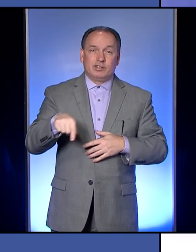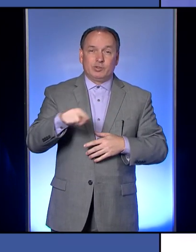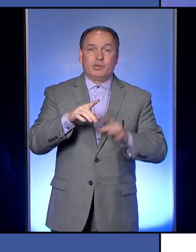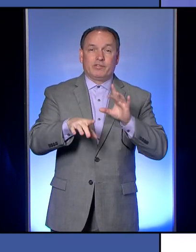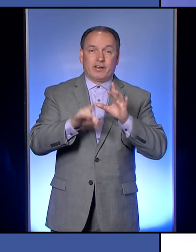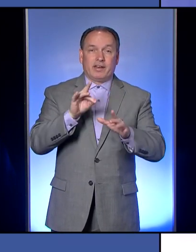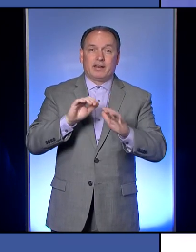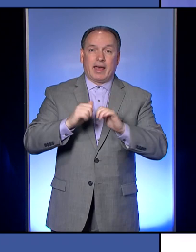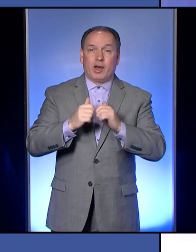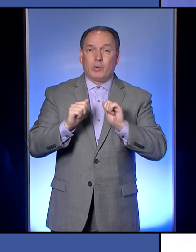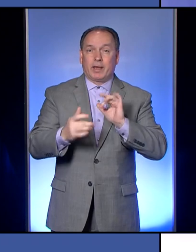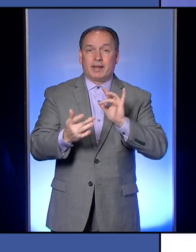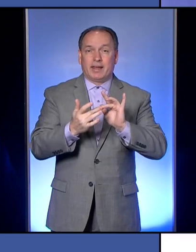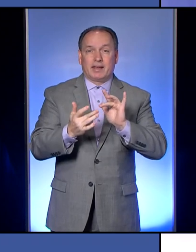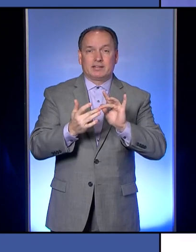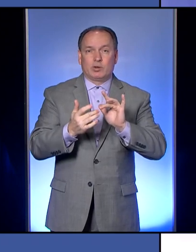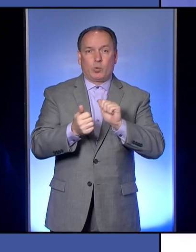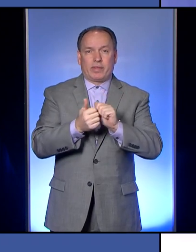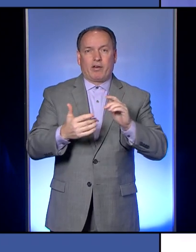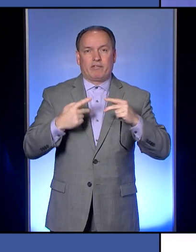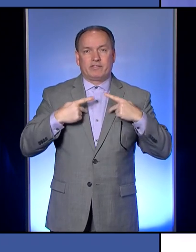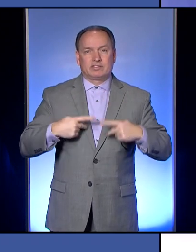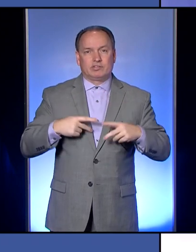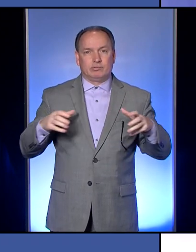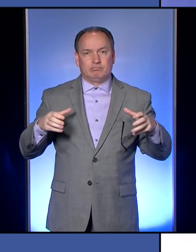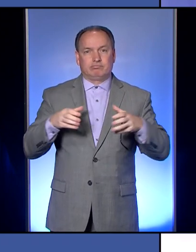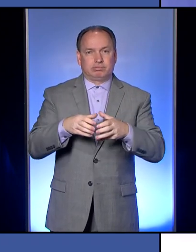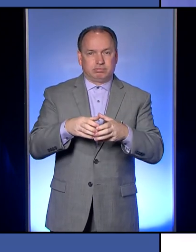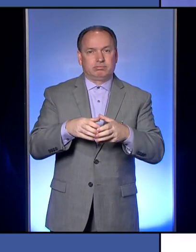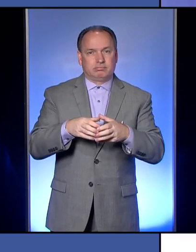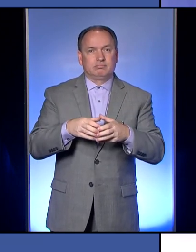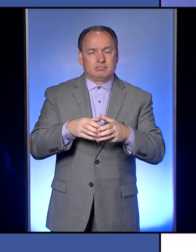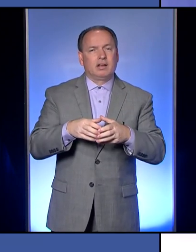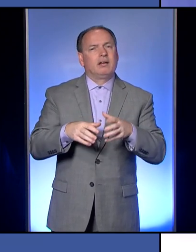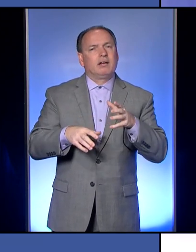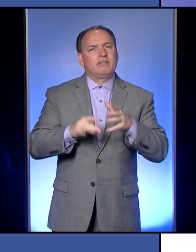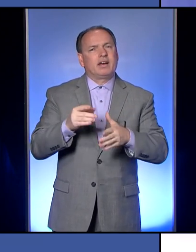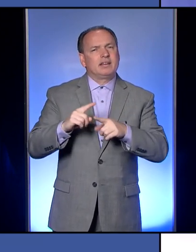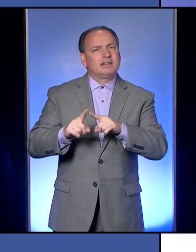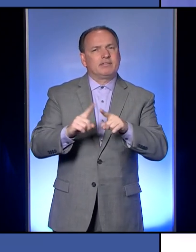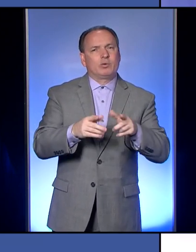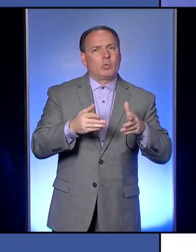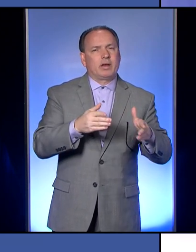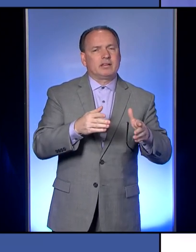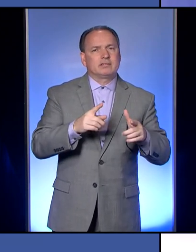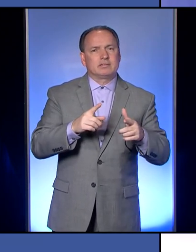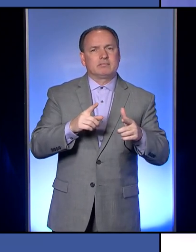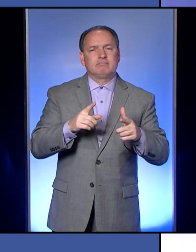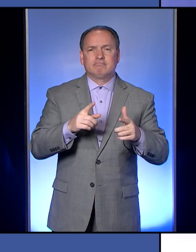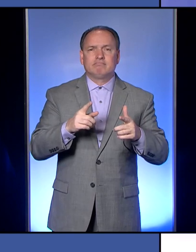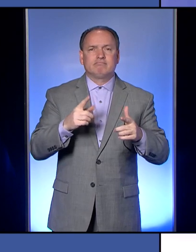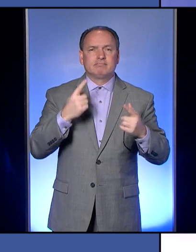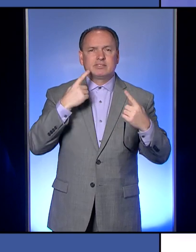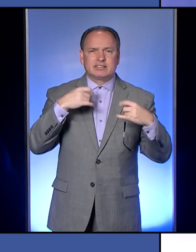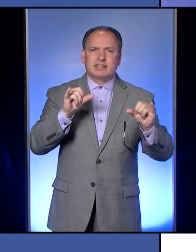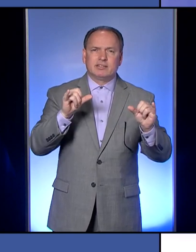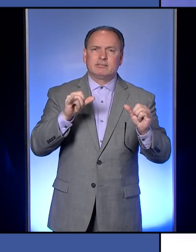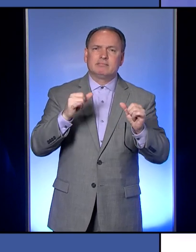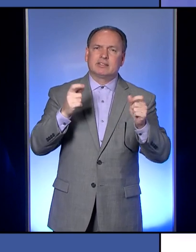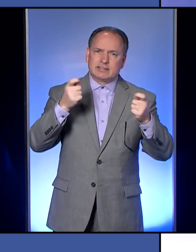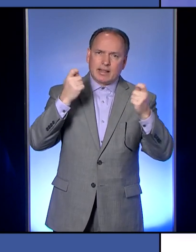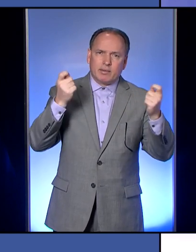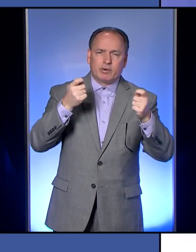connect where you are not physically together. Find those ways, get that to happen,